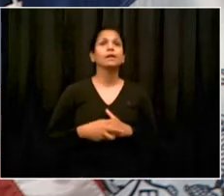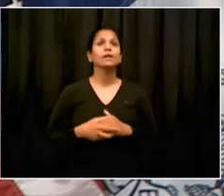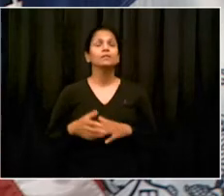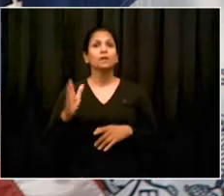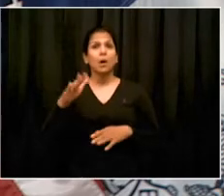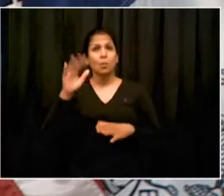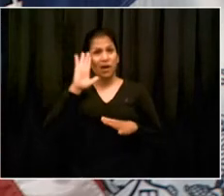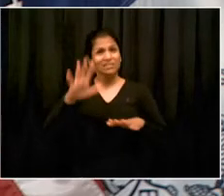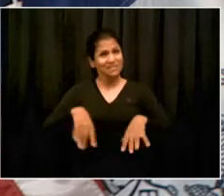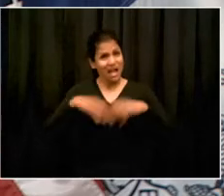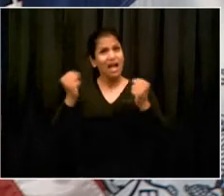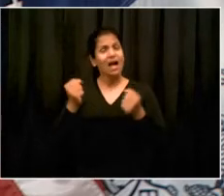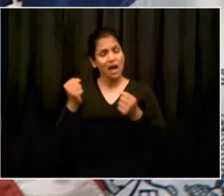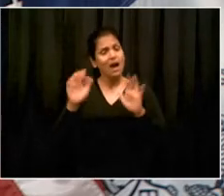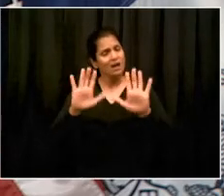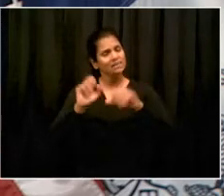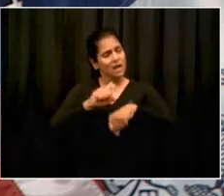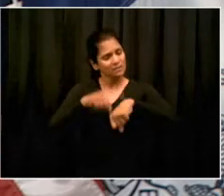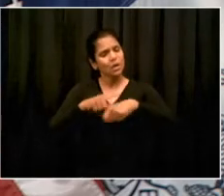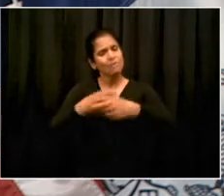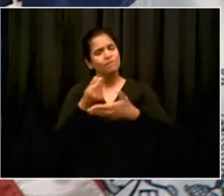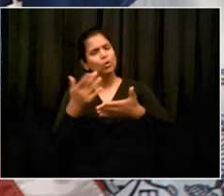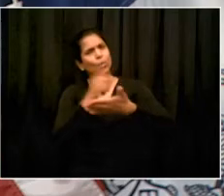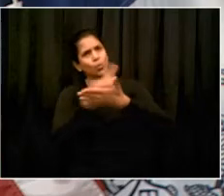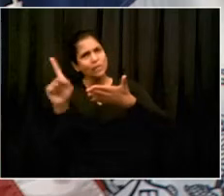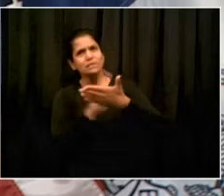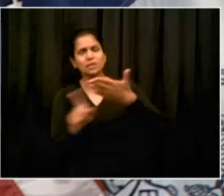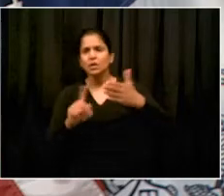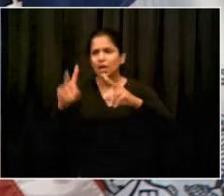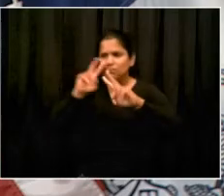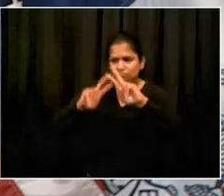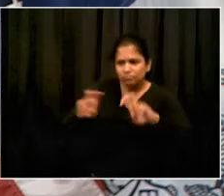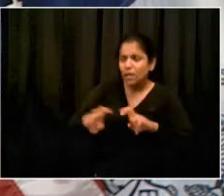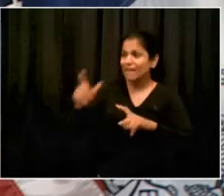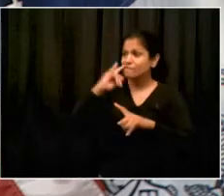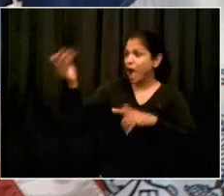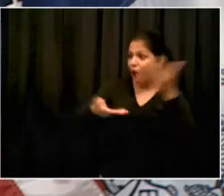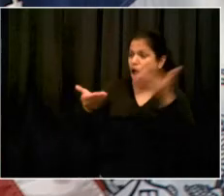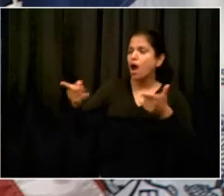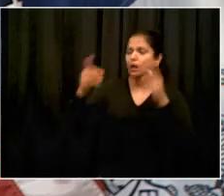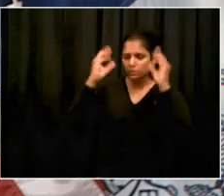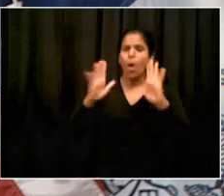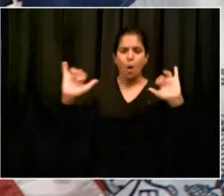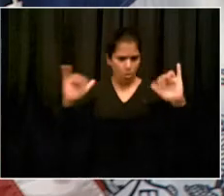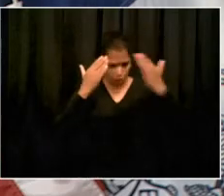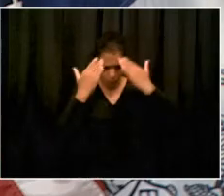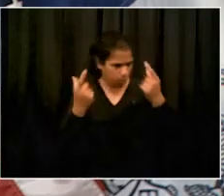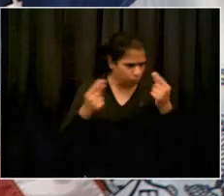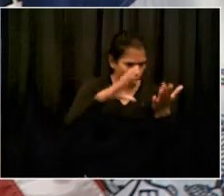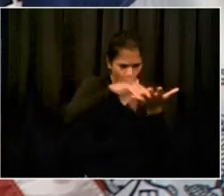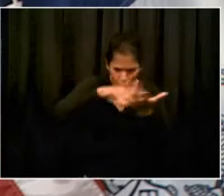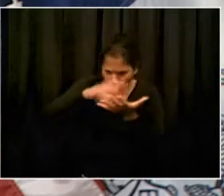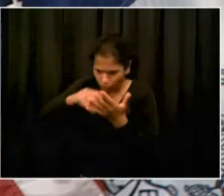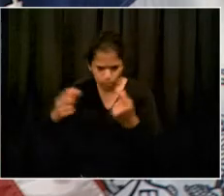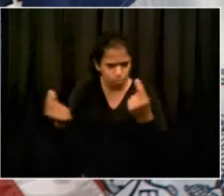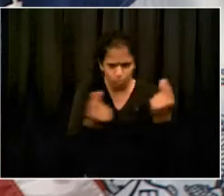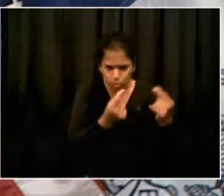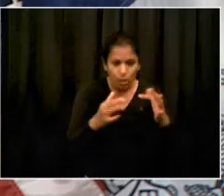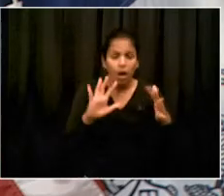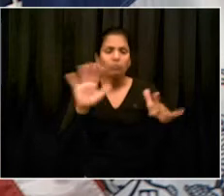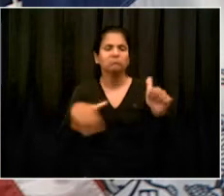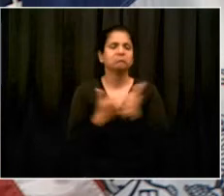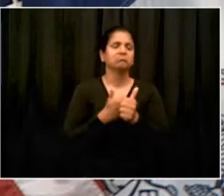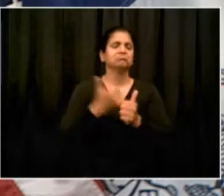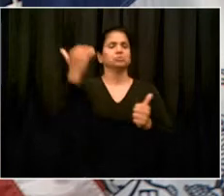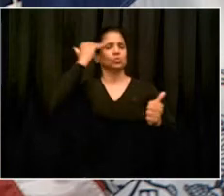things to work well. It makes sense. It's an incredibly difficult transition, but people are making it happen. We will keep